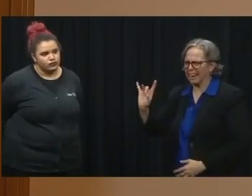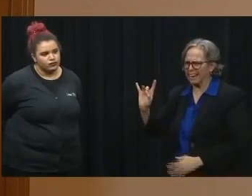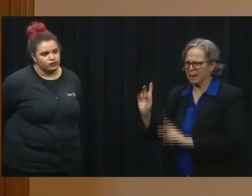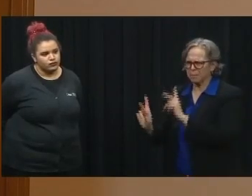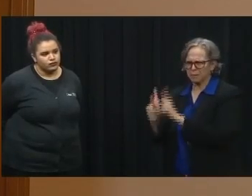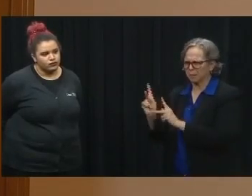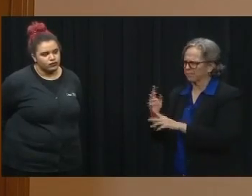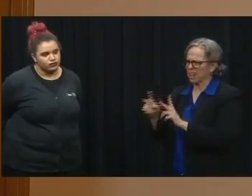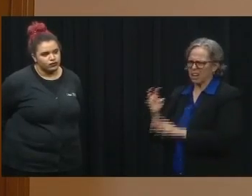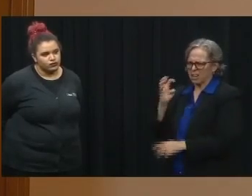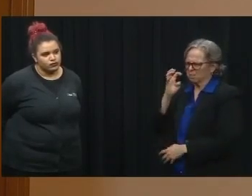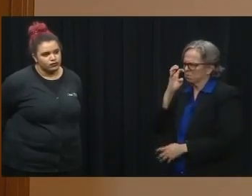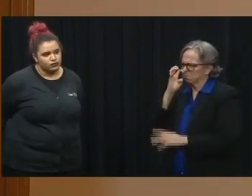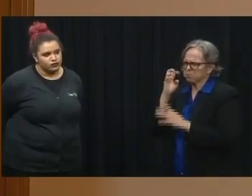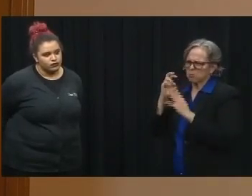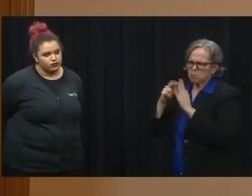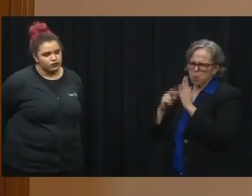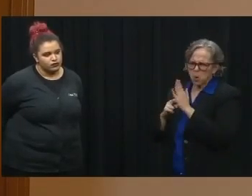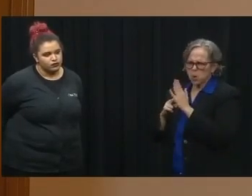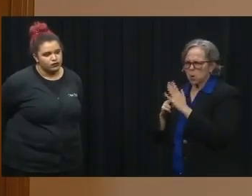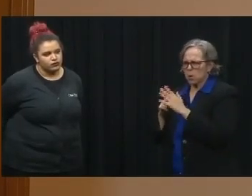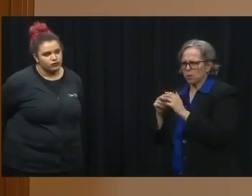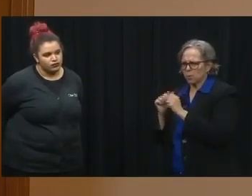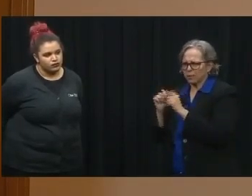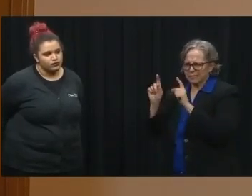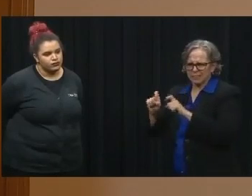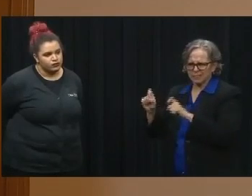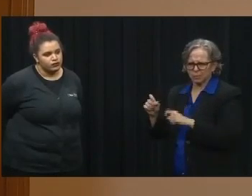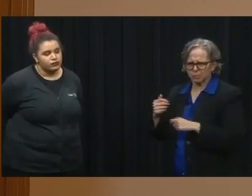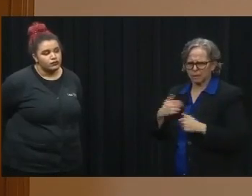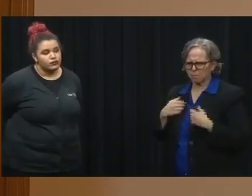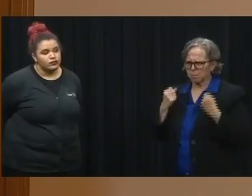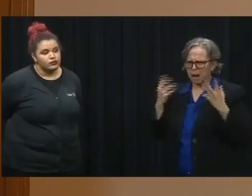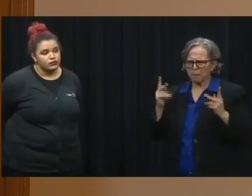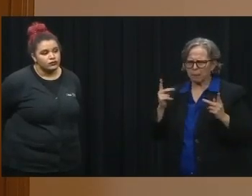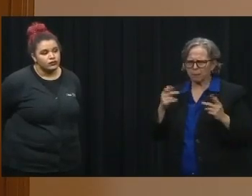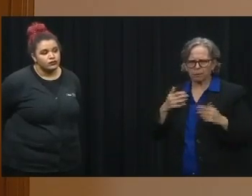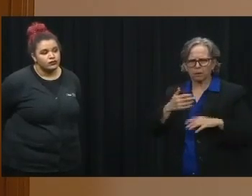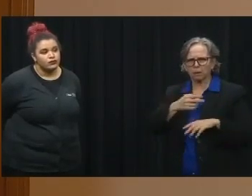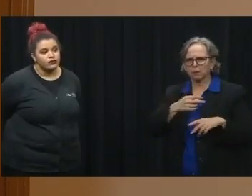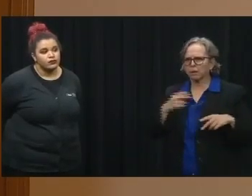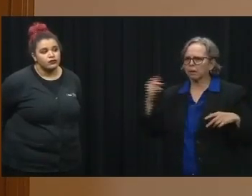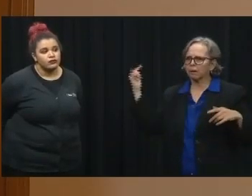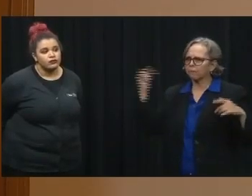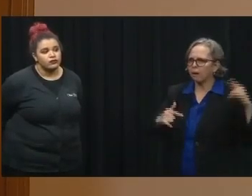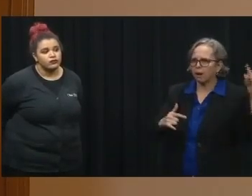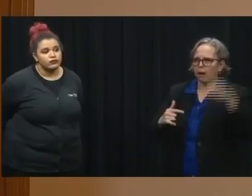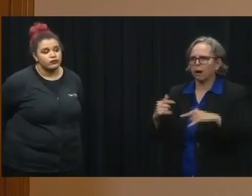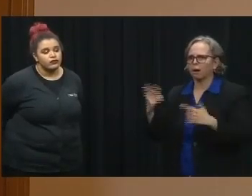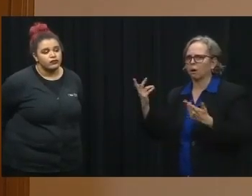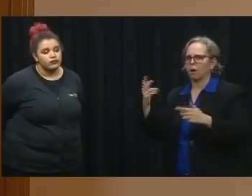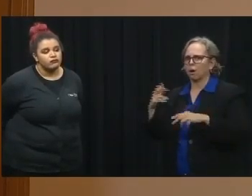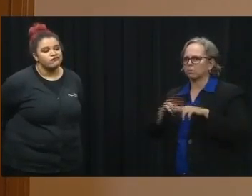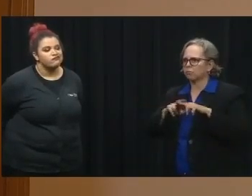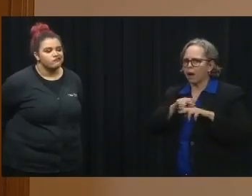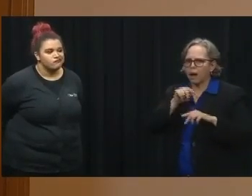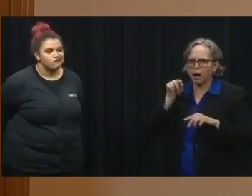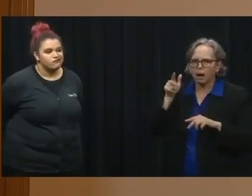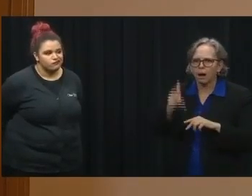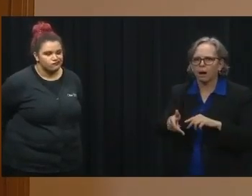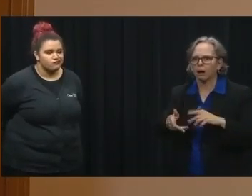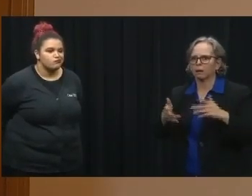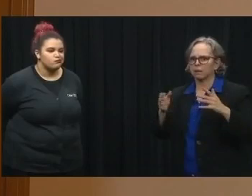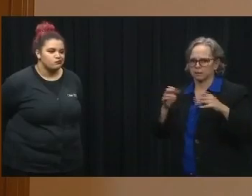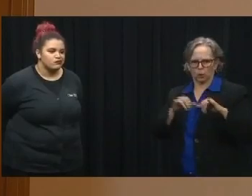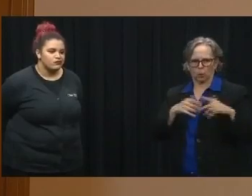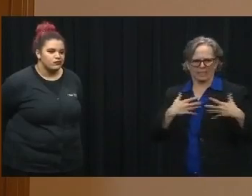this, we have a lot of travelers coming back. So one of the things I'm most proud of our local and state epidemiologists doing